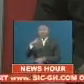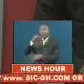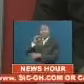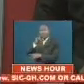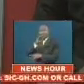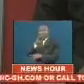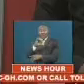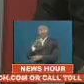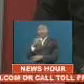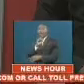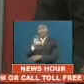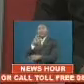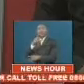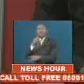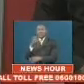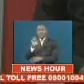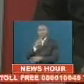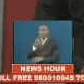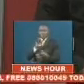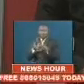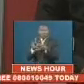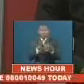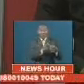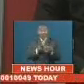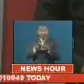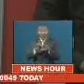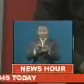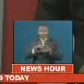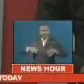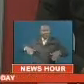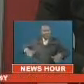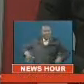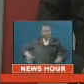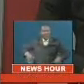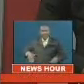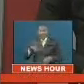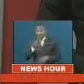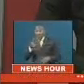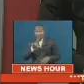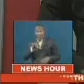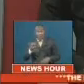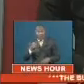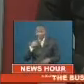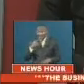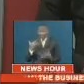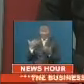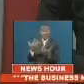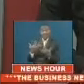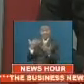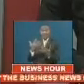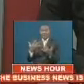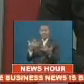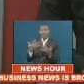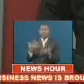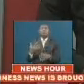is yet to be rolled out. Officials at the EU office in Accra say they have done what is expected of them and are waiting for ECOWAS to